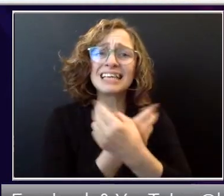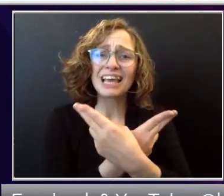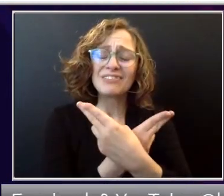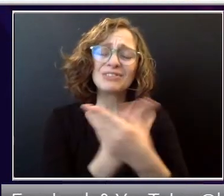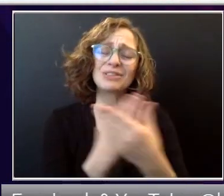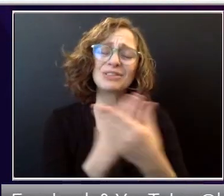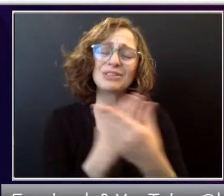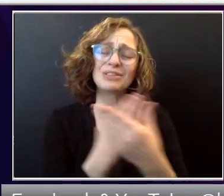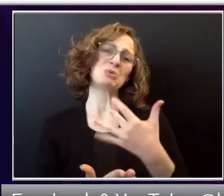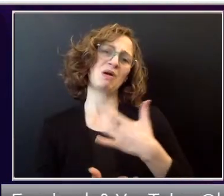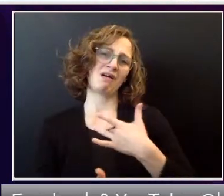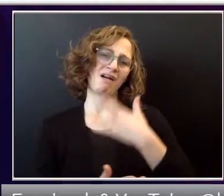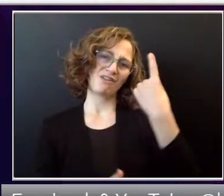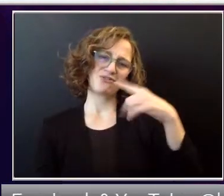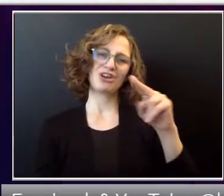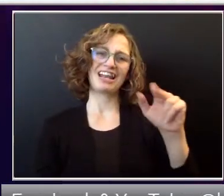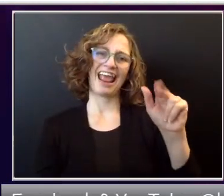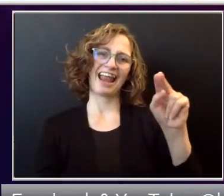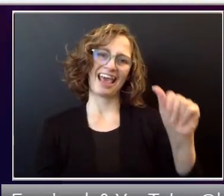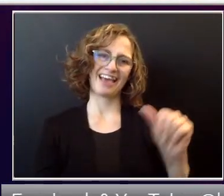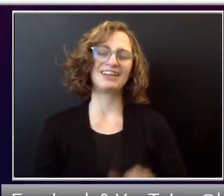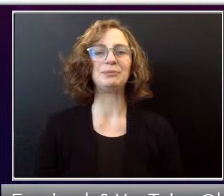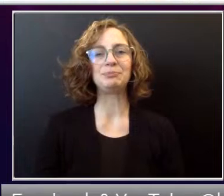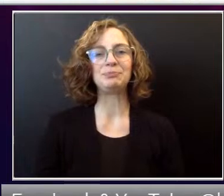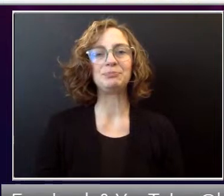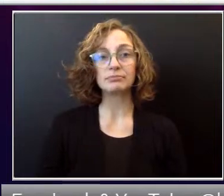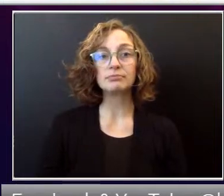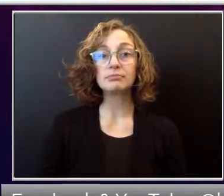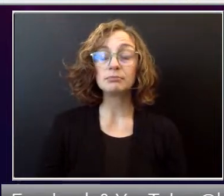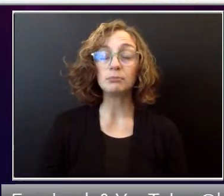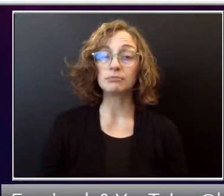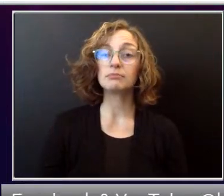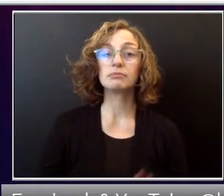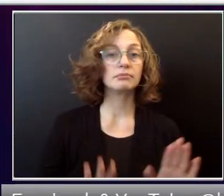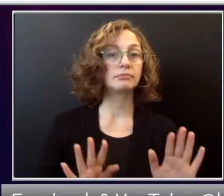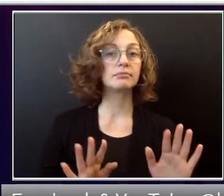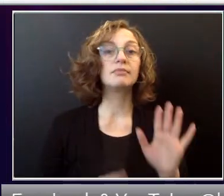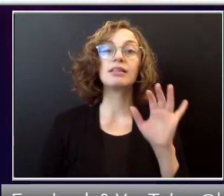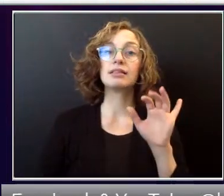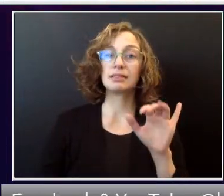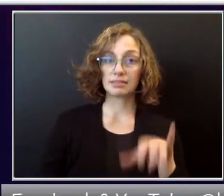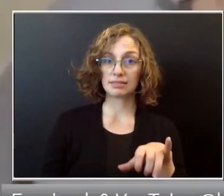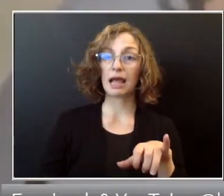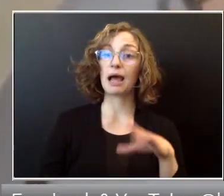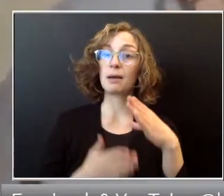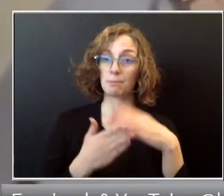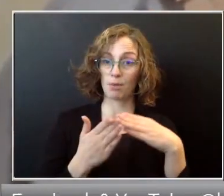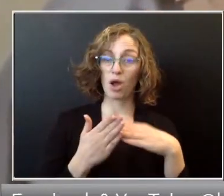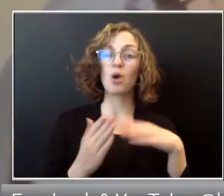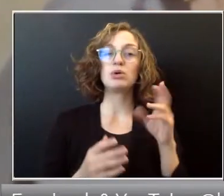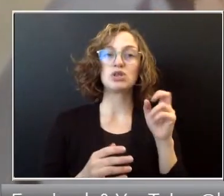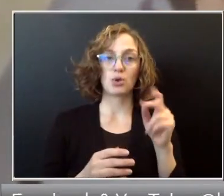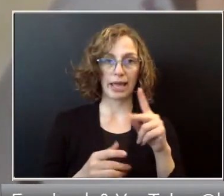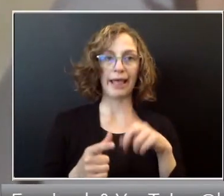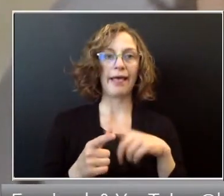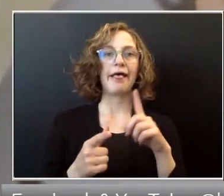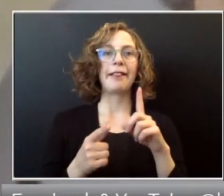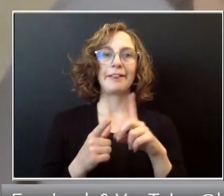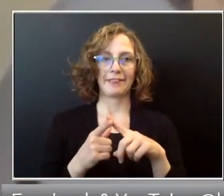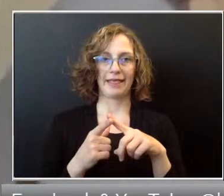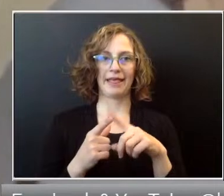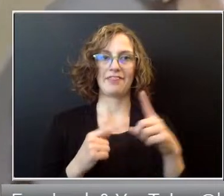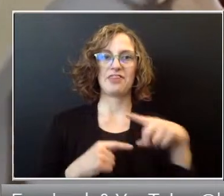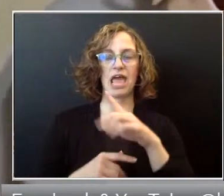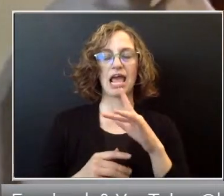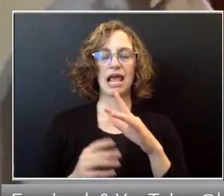amazing. Tidra, were you there when she got the call? That part was okay, and then they got kind of leery and